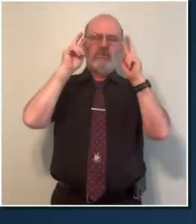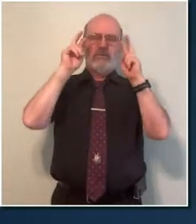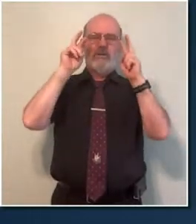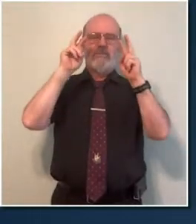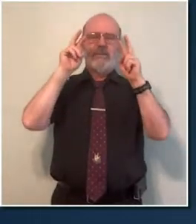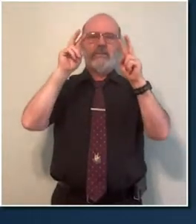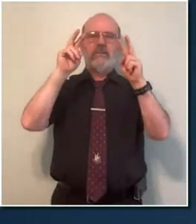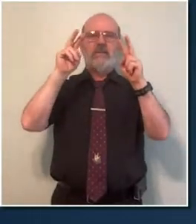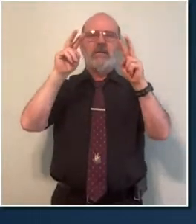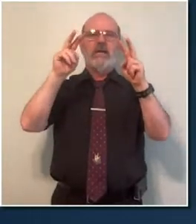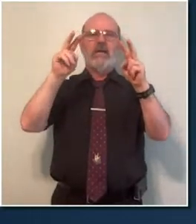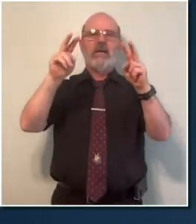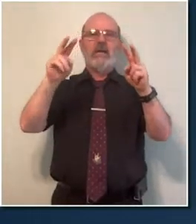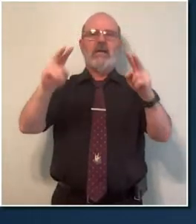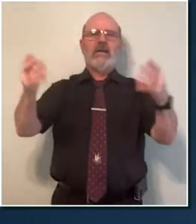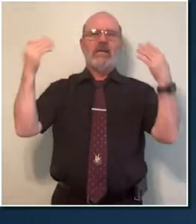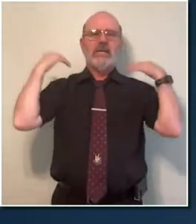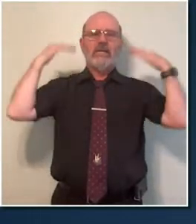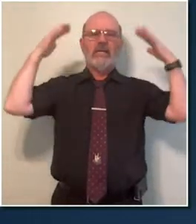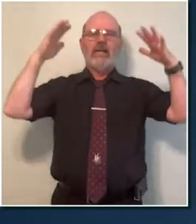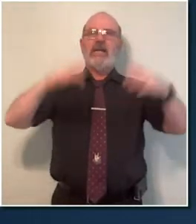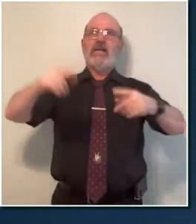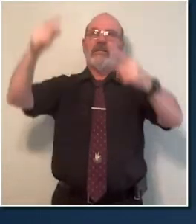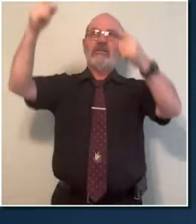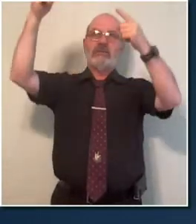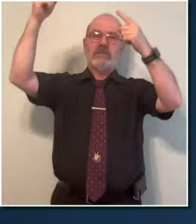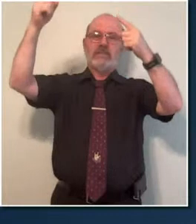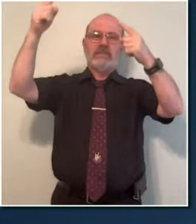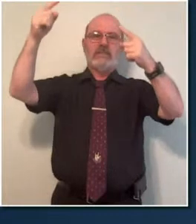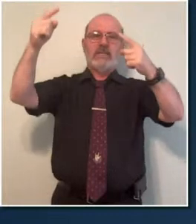my sight. Angels